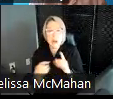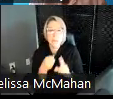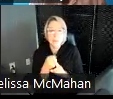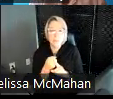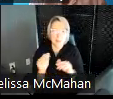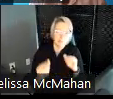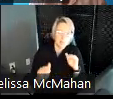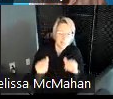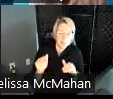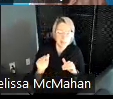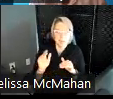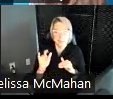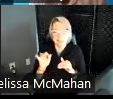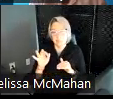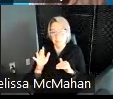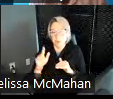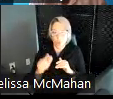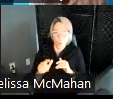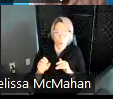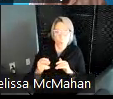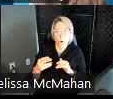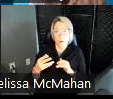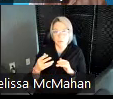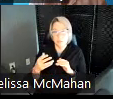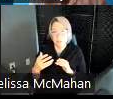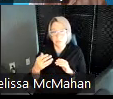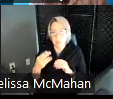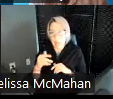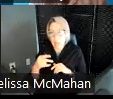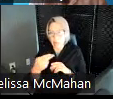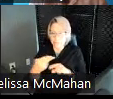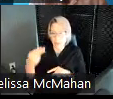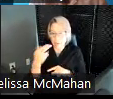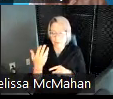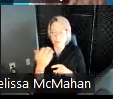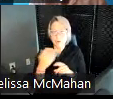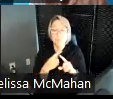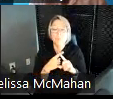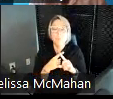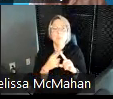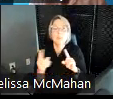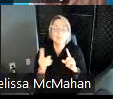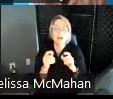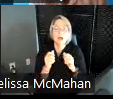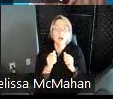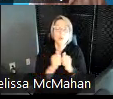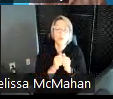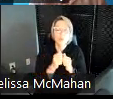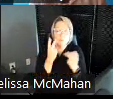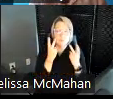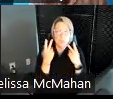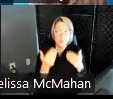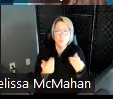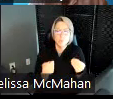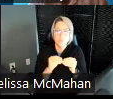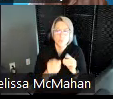low or hypo or absent vestibular, and certainly communication, what you're going to see is a lot more impact with vision. And